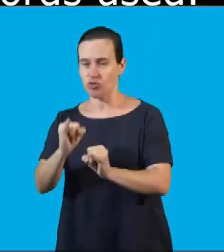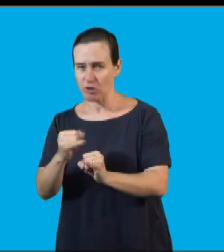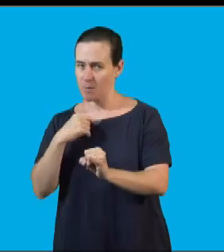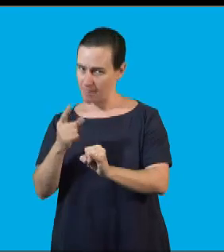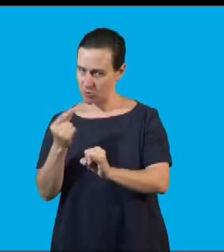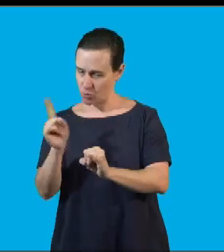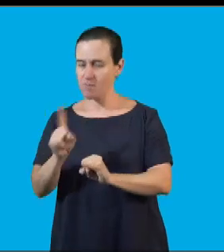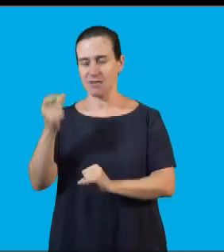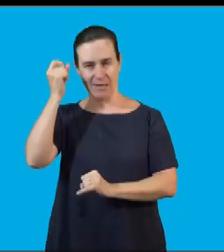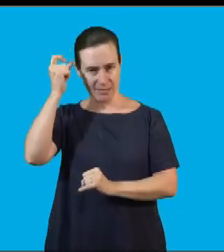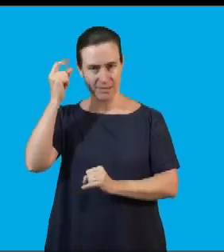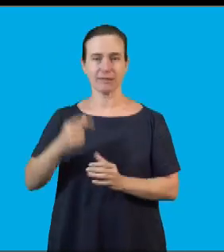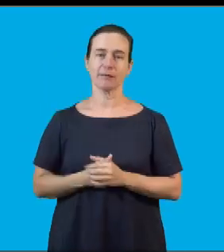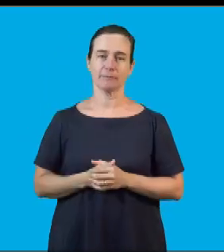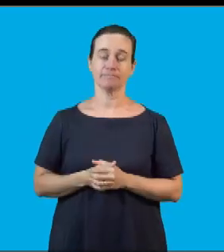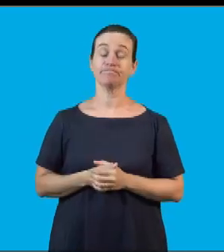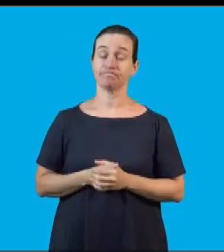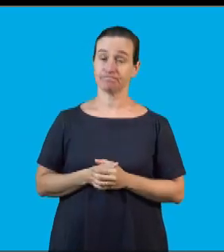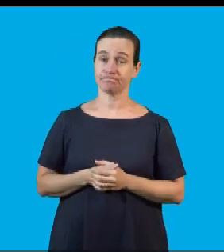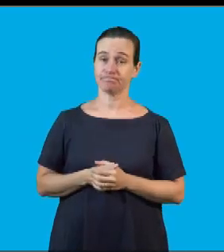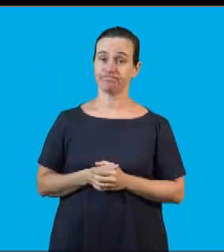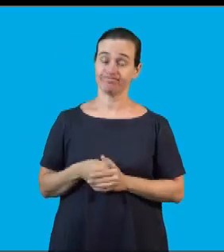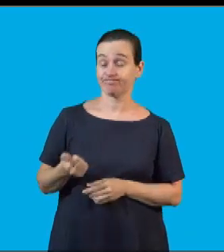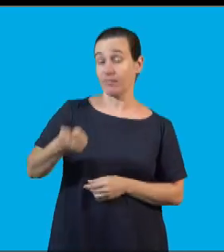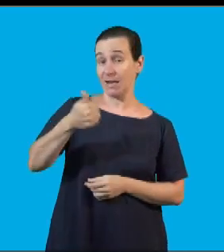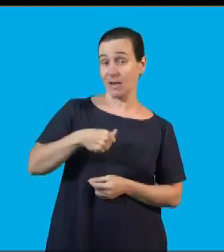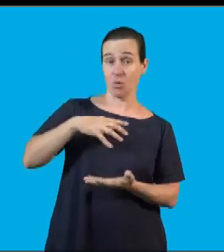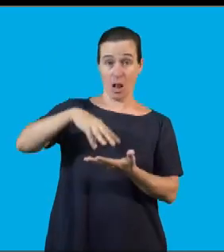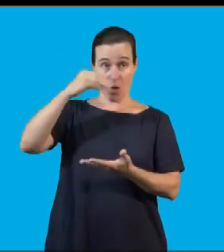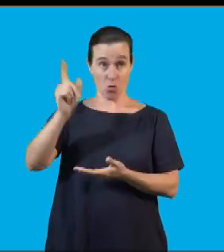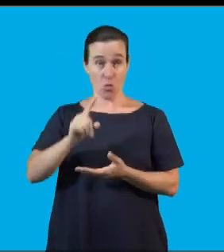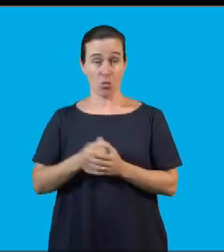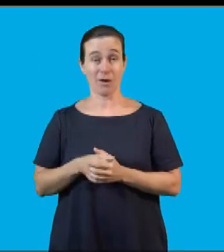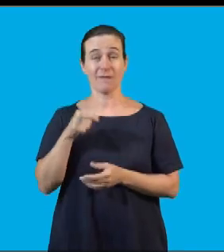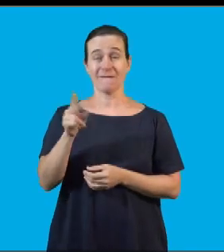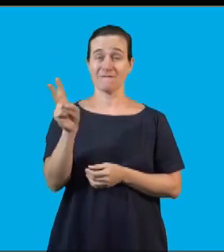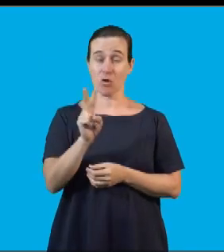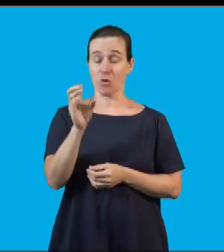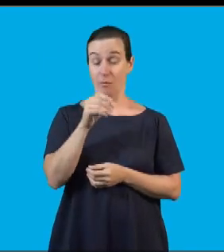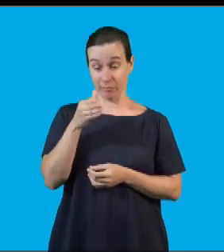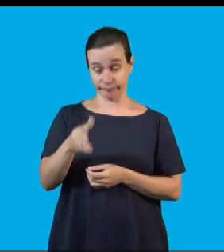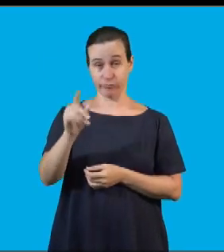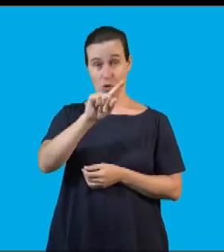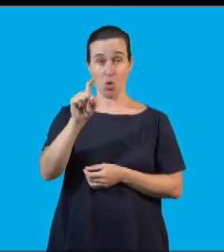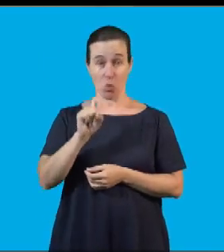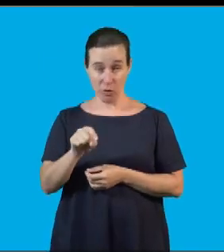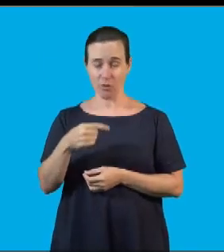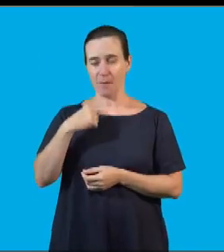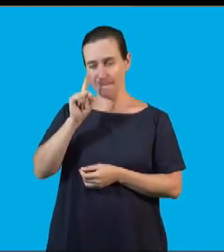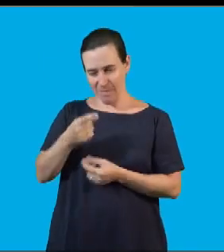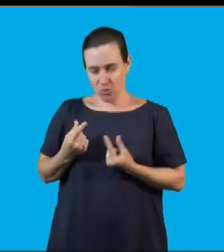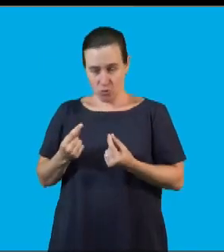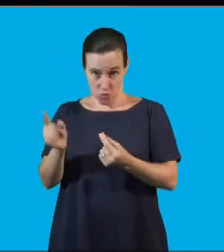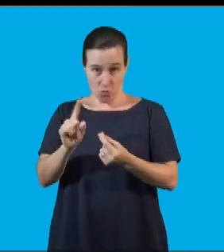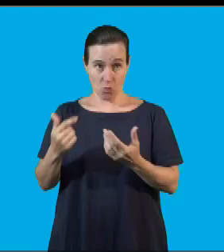verbs of questioning. The next aspect of our lesson is verbs of questioning and the requirements of